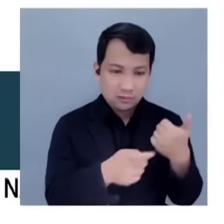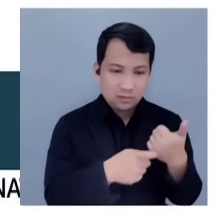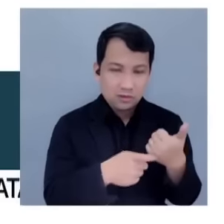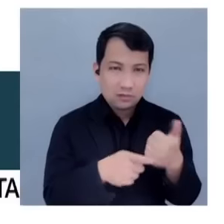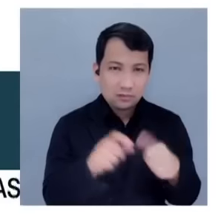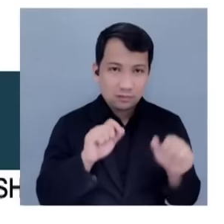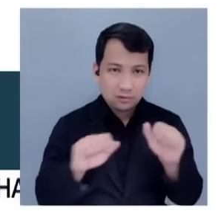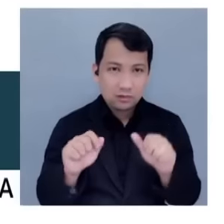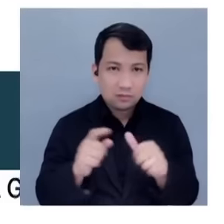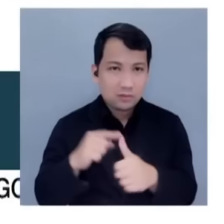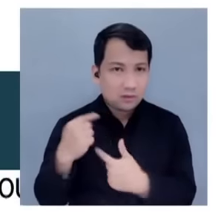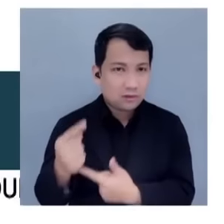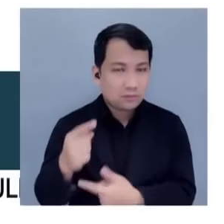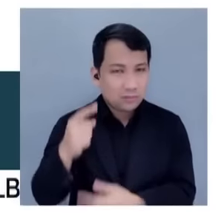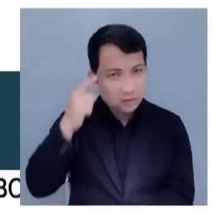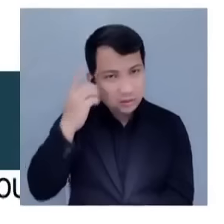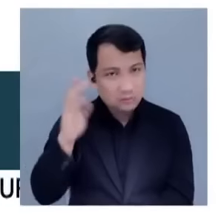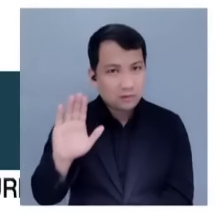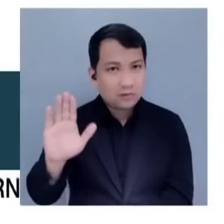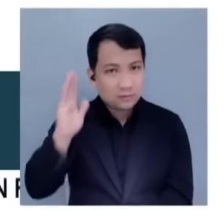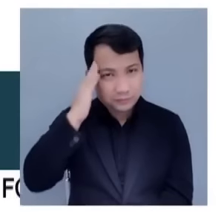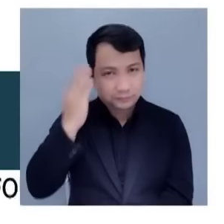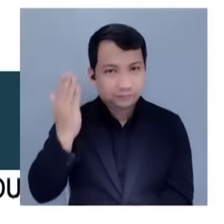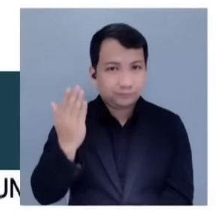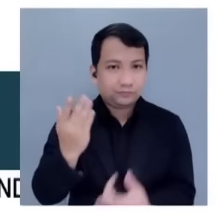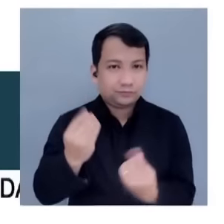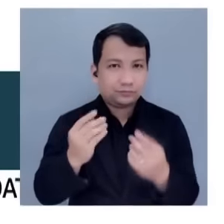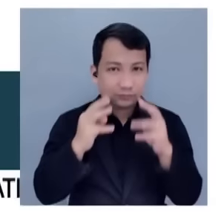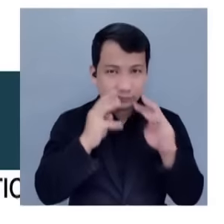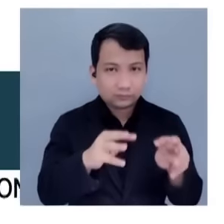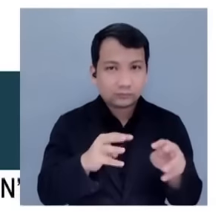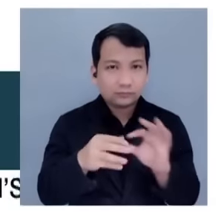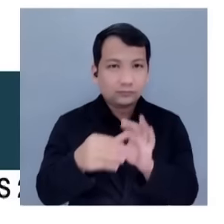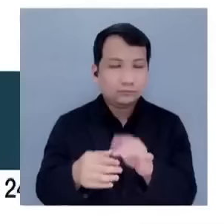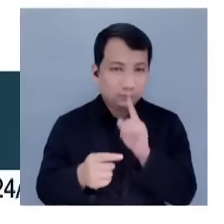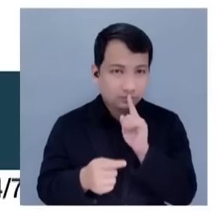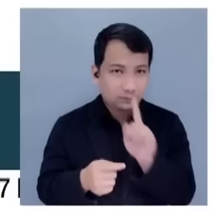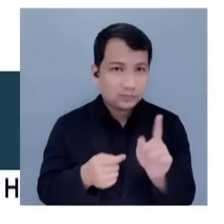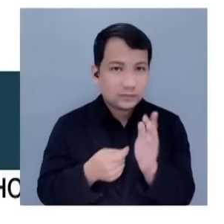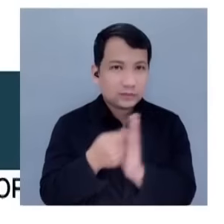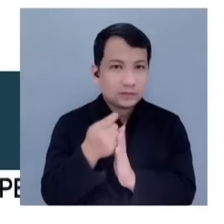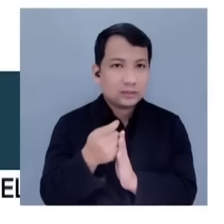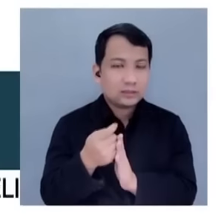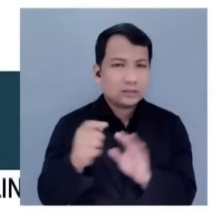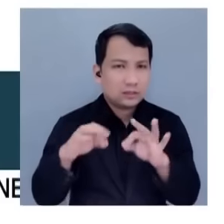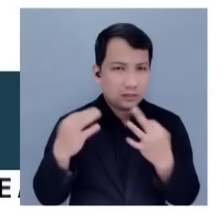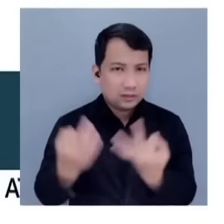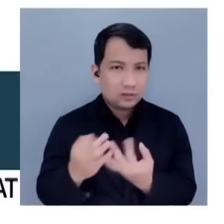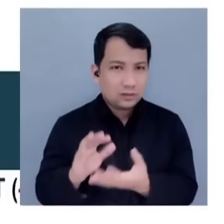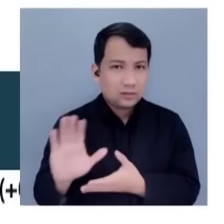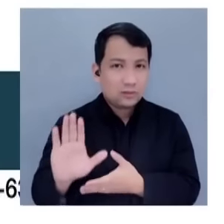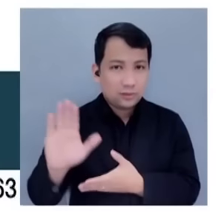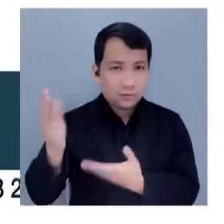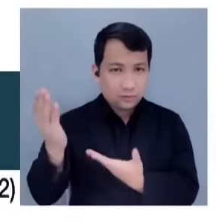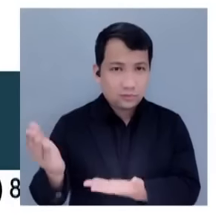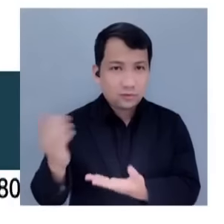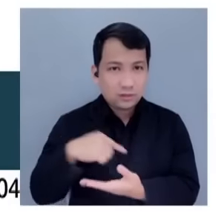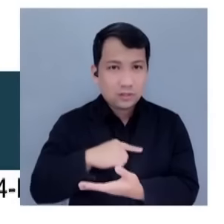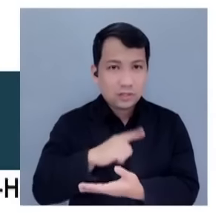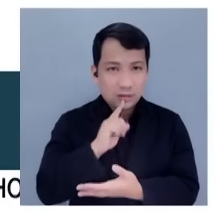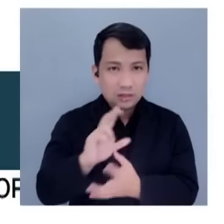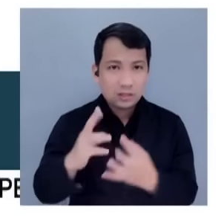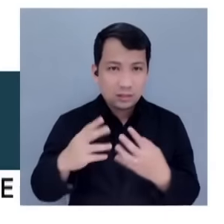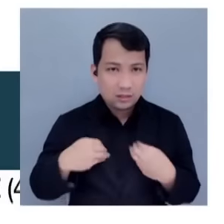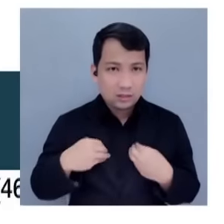while, you think you know that what you're watching is the truth, but to the family, to you in particular, the recipient of all